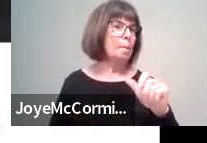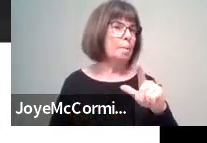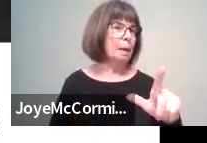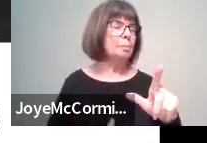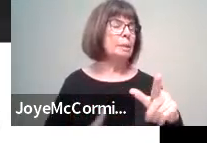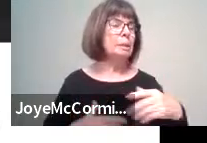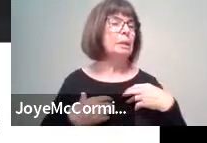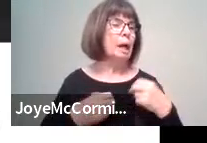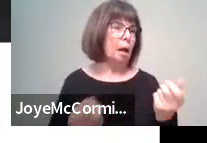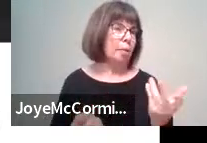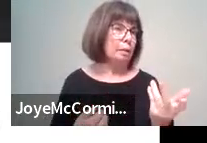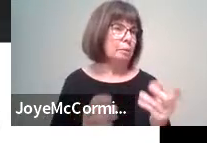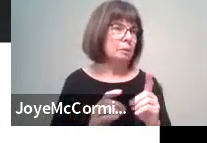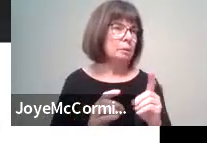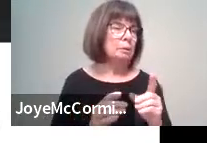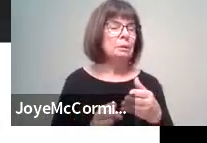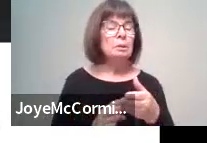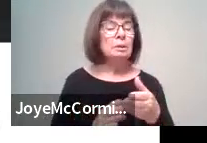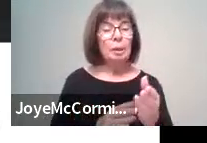Okay, next slide.